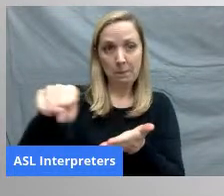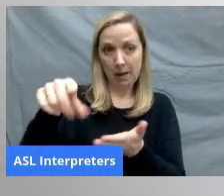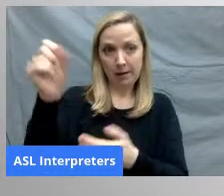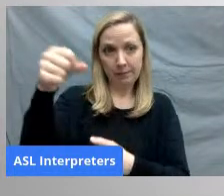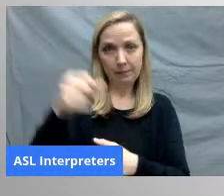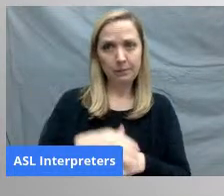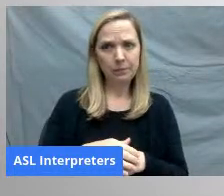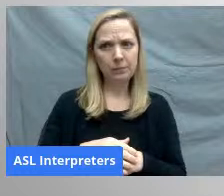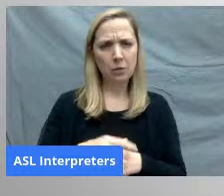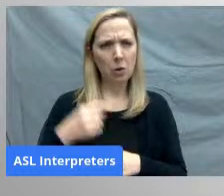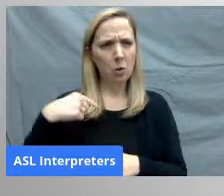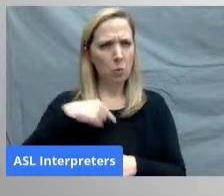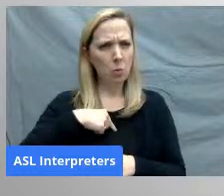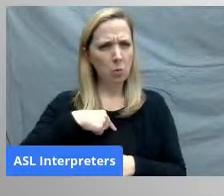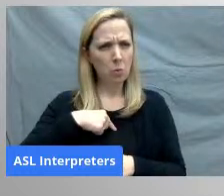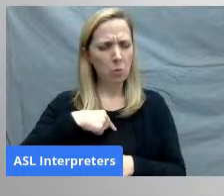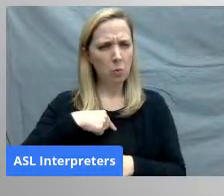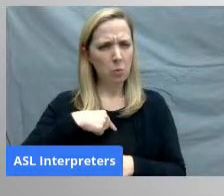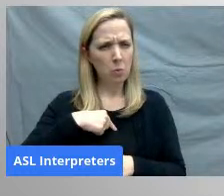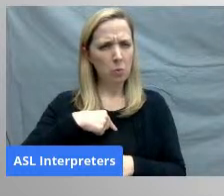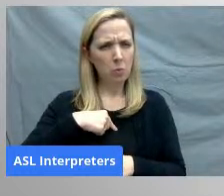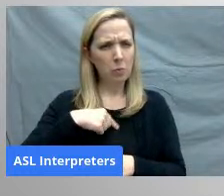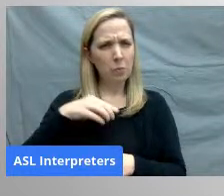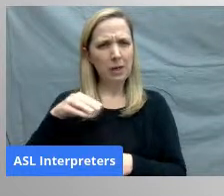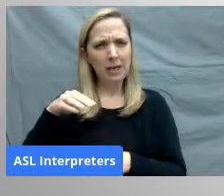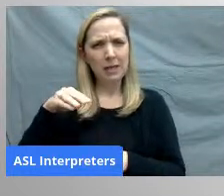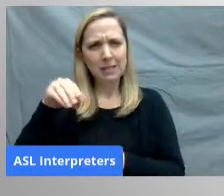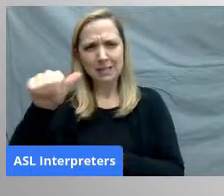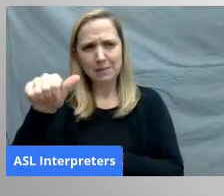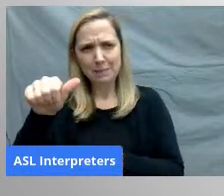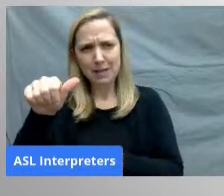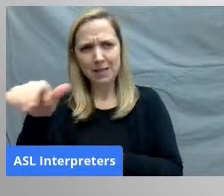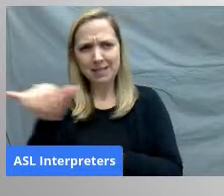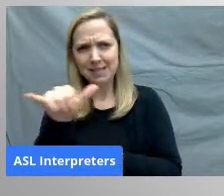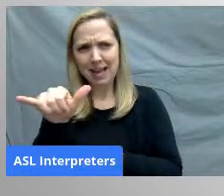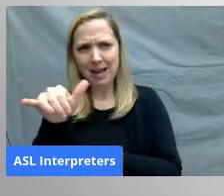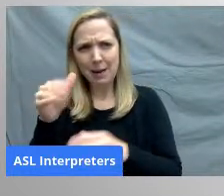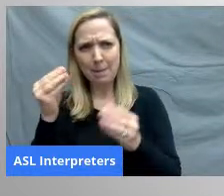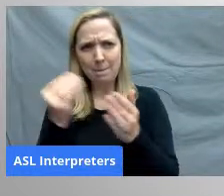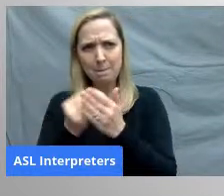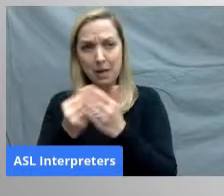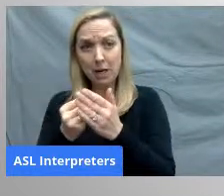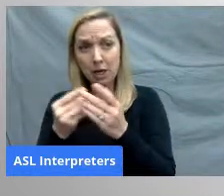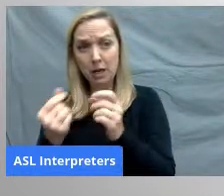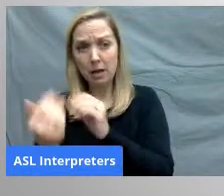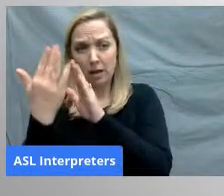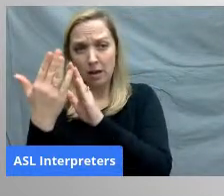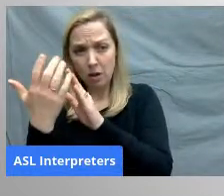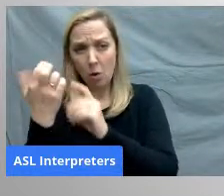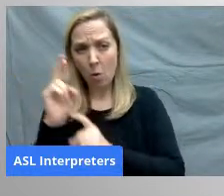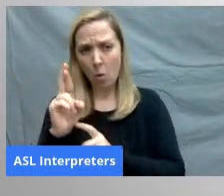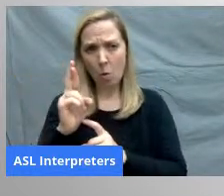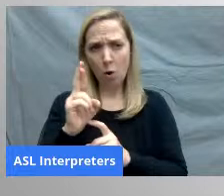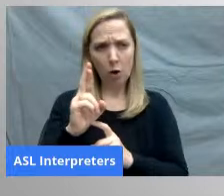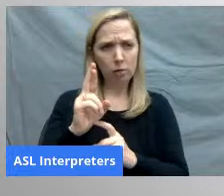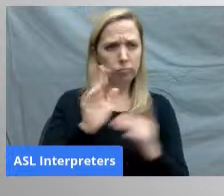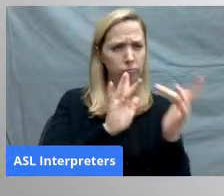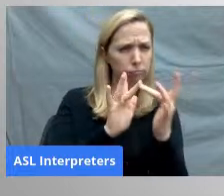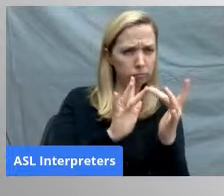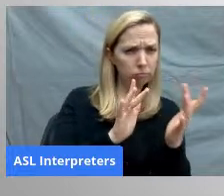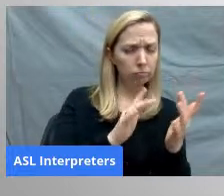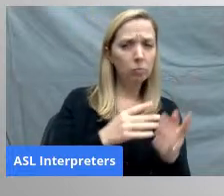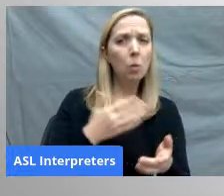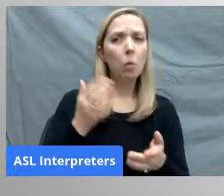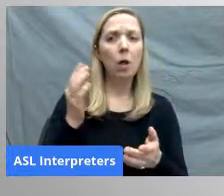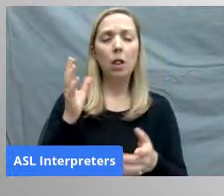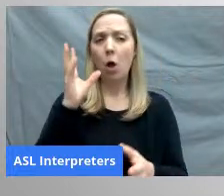spend the same amount of money in school or out? For salaries and benefits. Now, there are other areas of savings, contracted